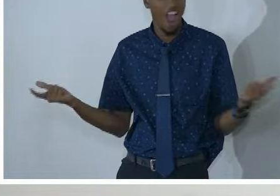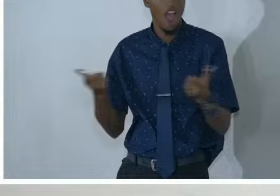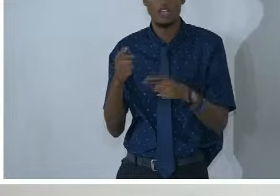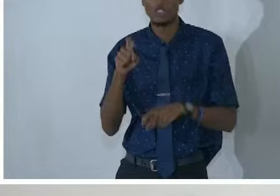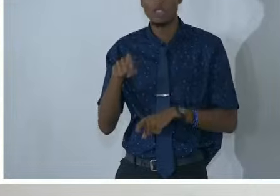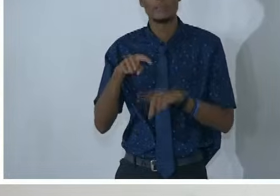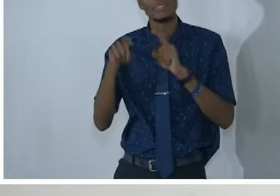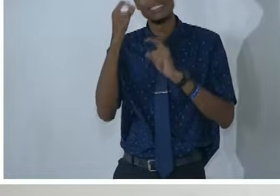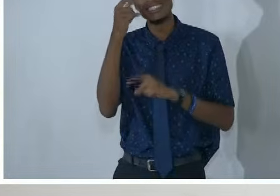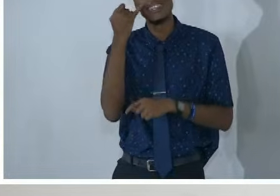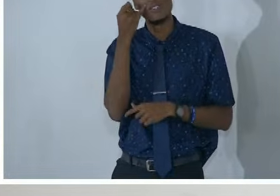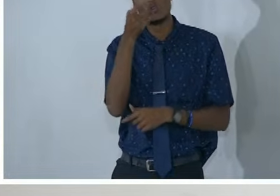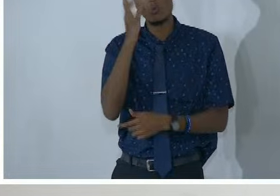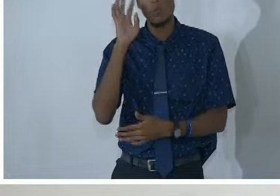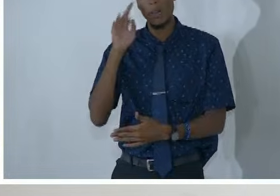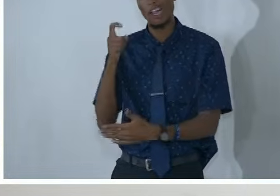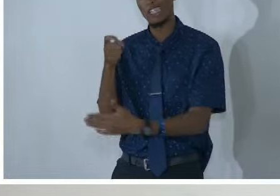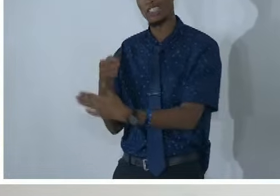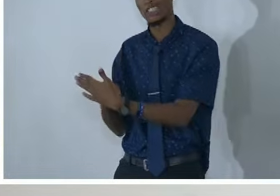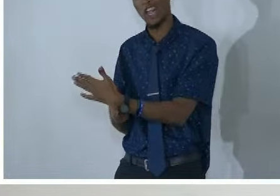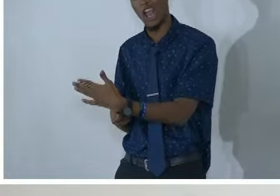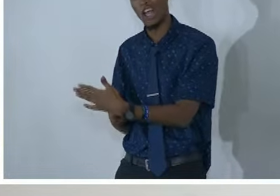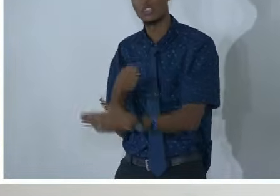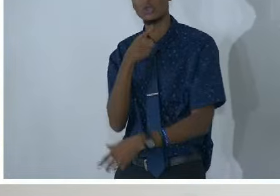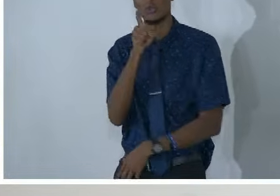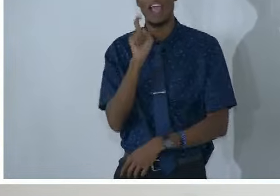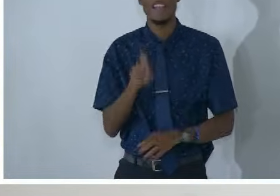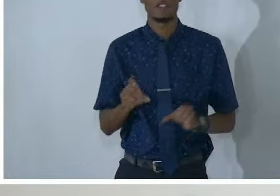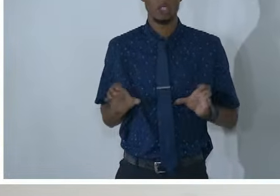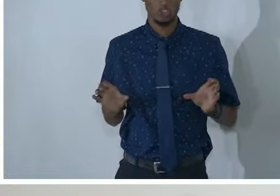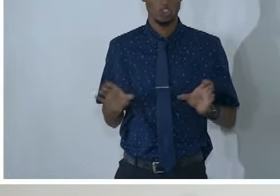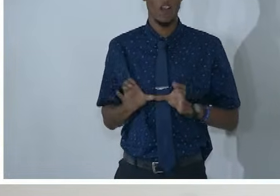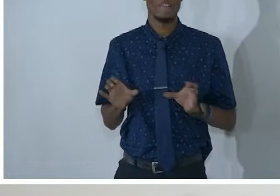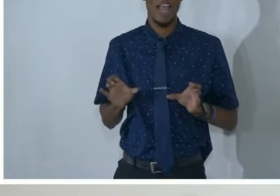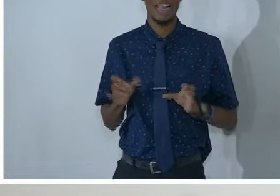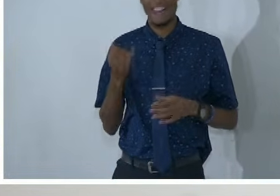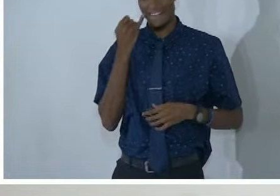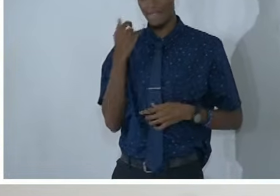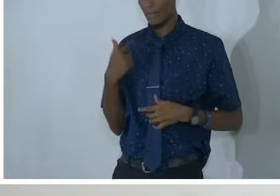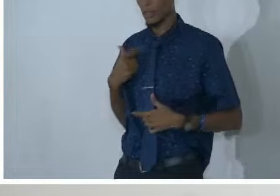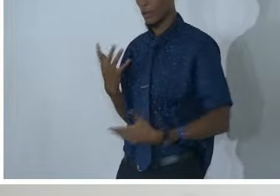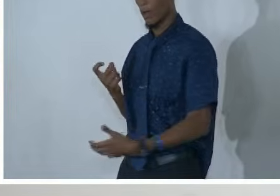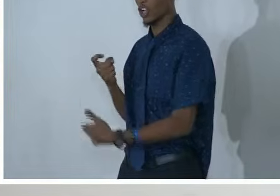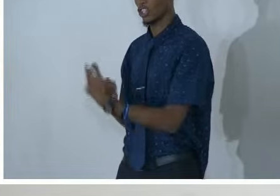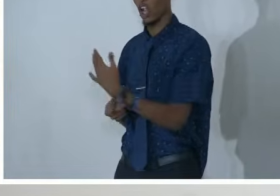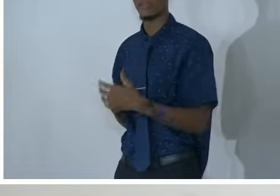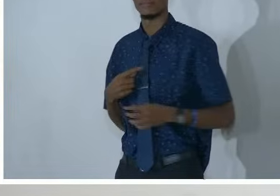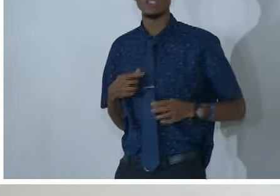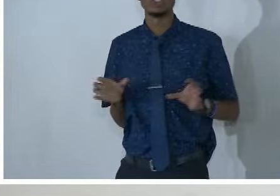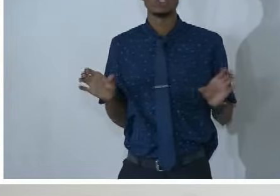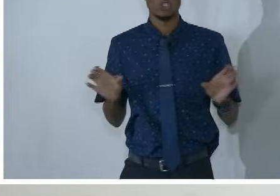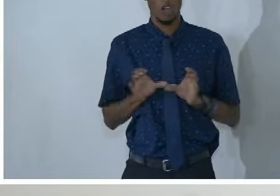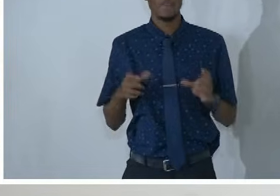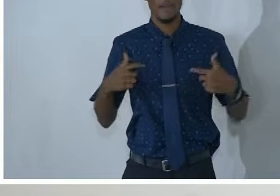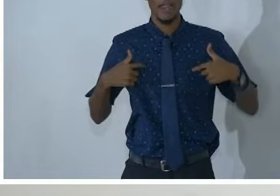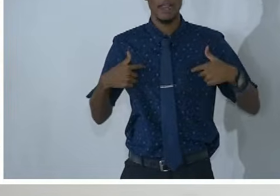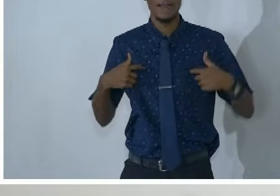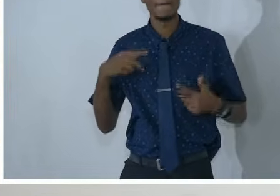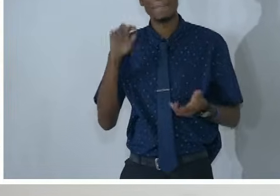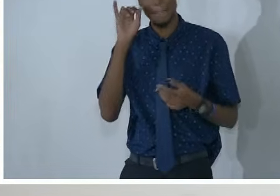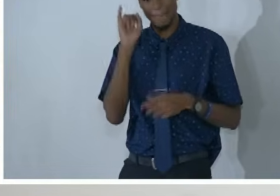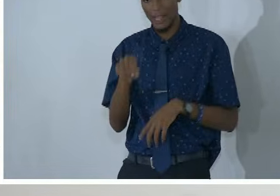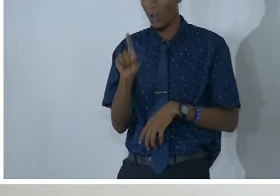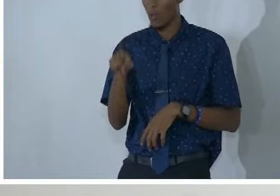to charge, you must be certified and registered. So that is the only regulation